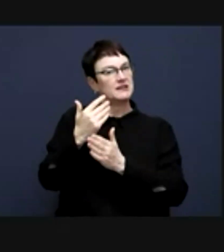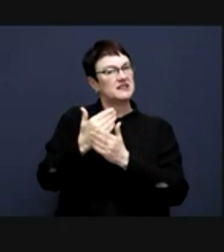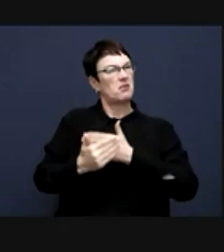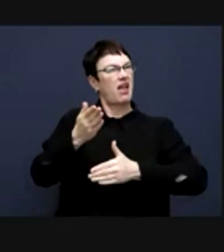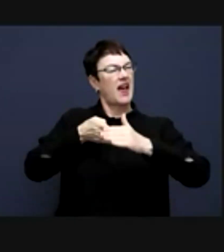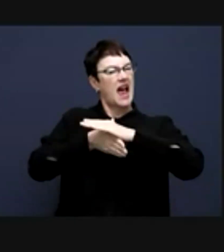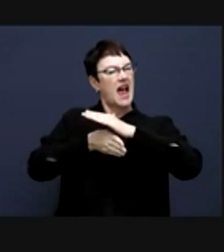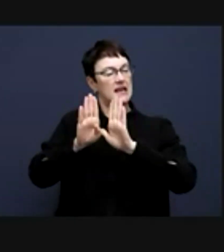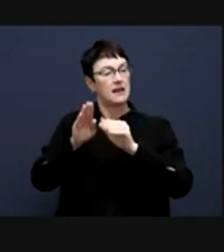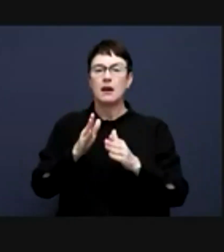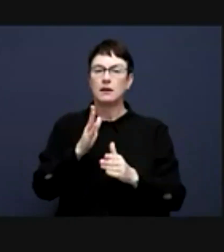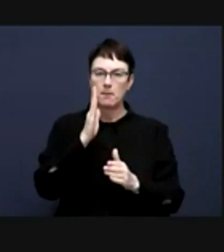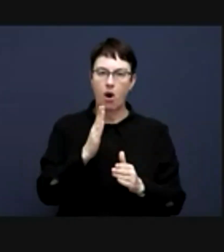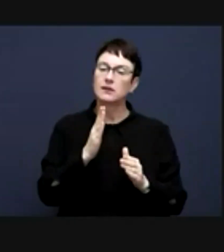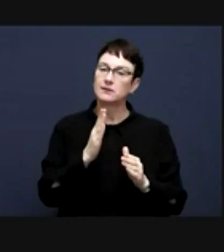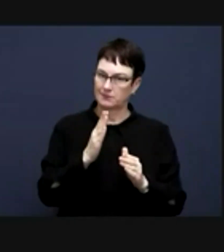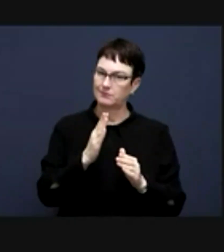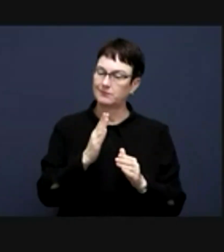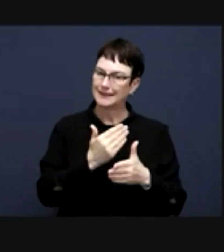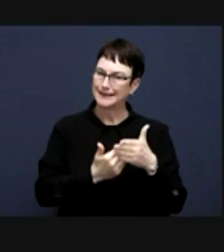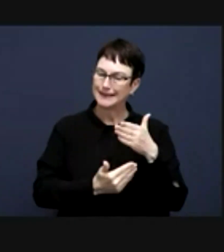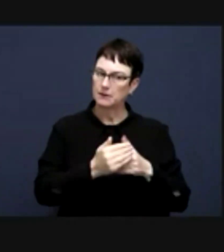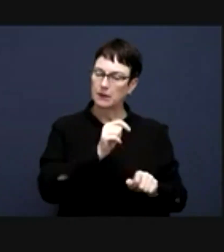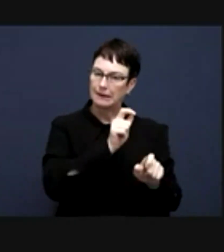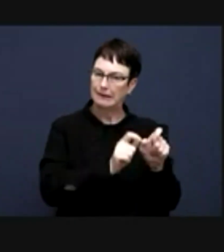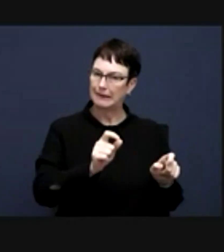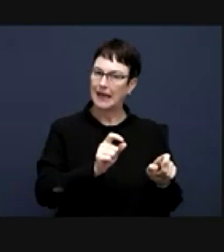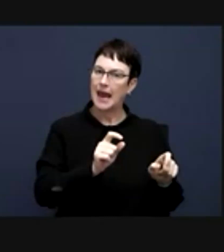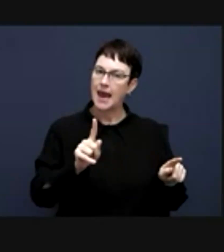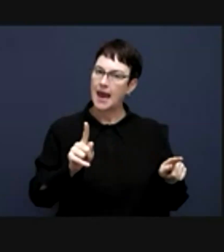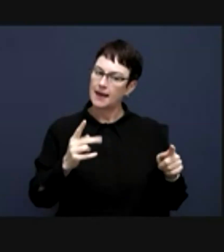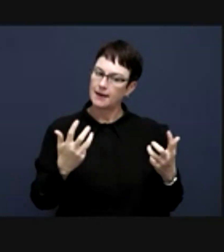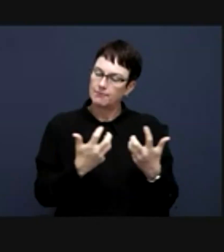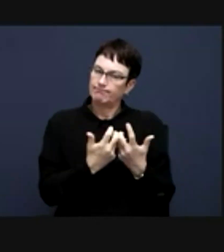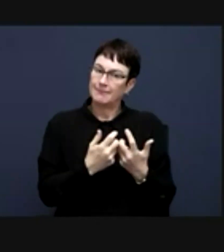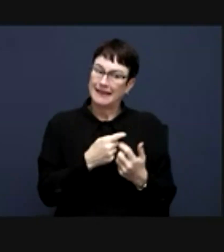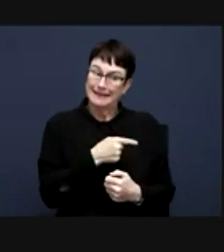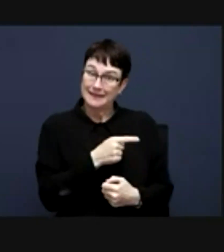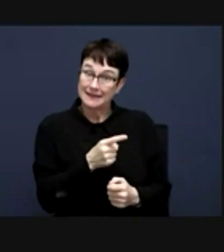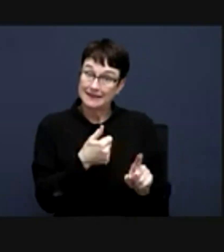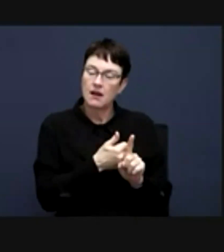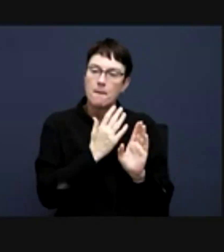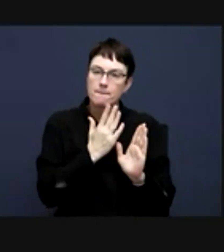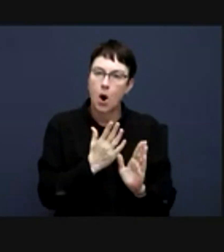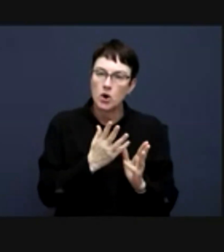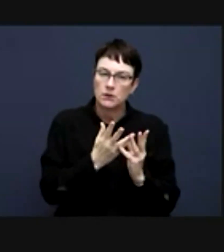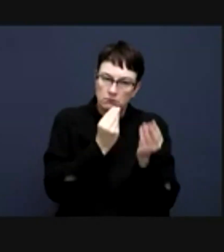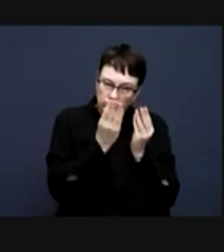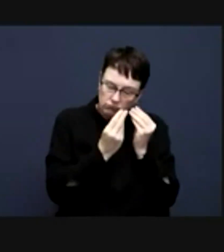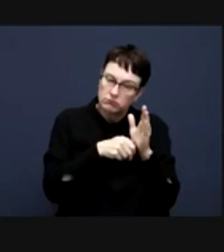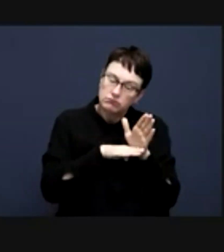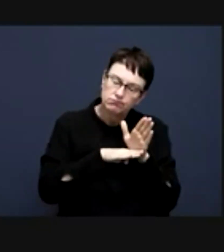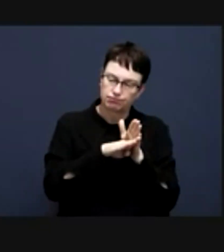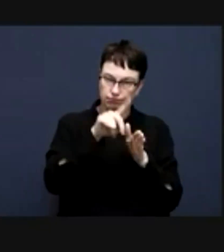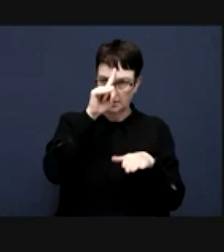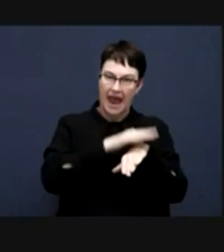with disabilities to become accessibility professionals. One of the results or findings of the evaluation of the